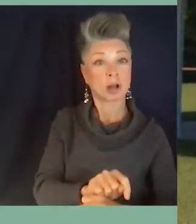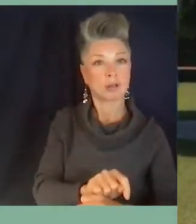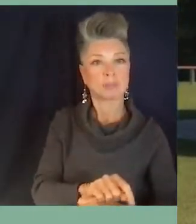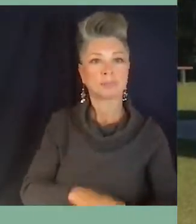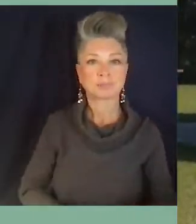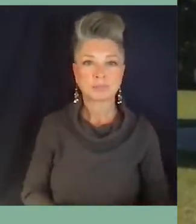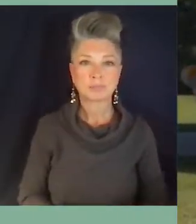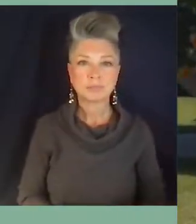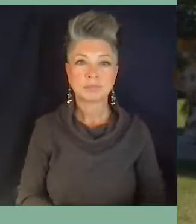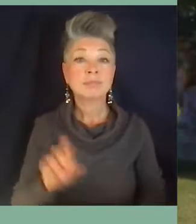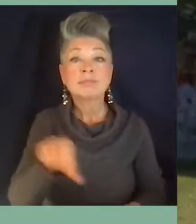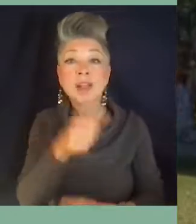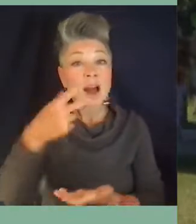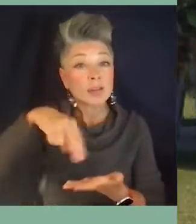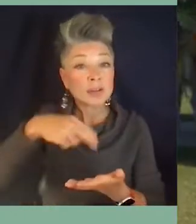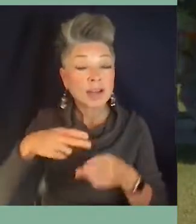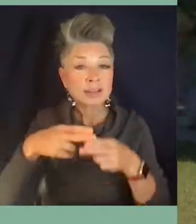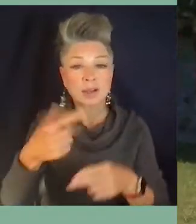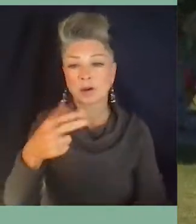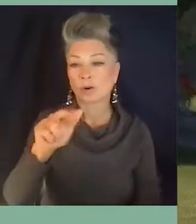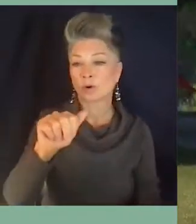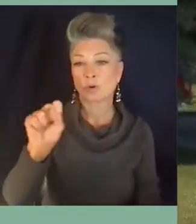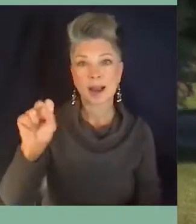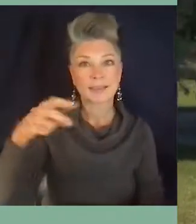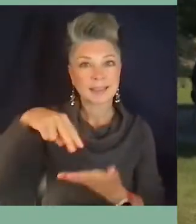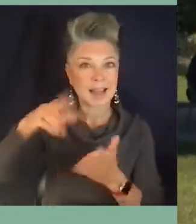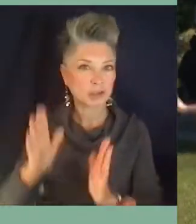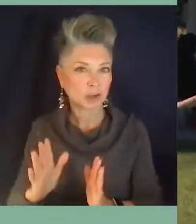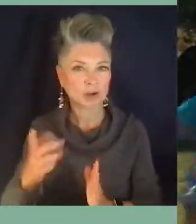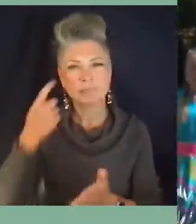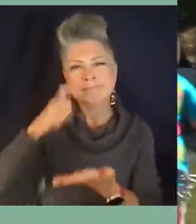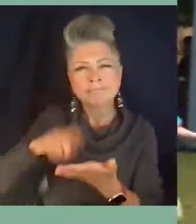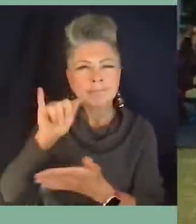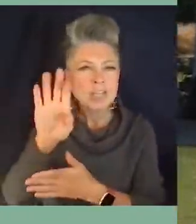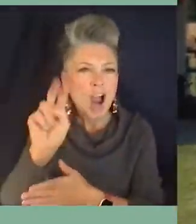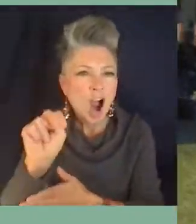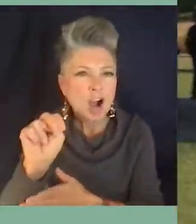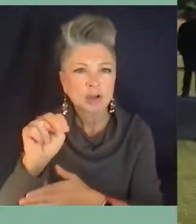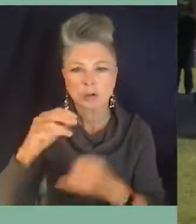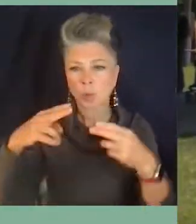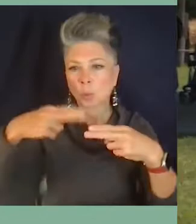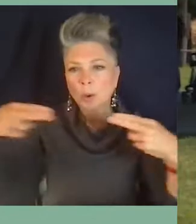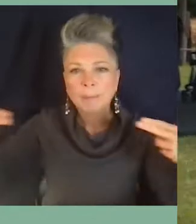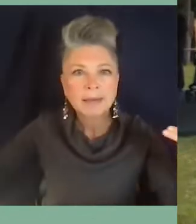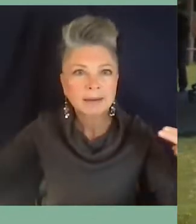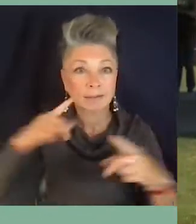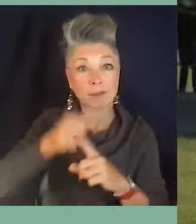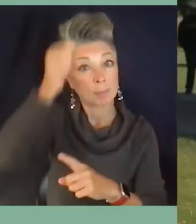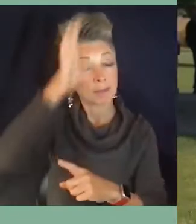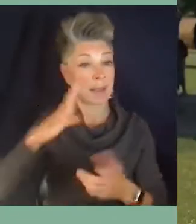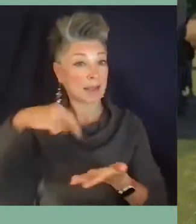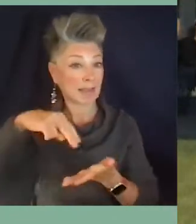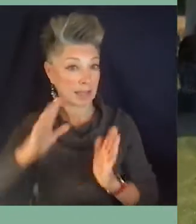The other kind are grass dancers. This is where you'll see yarn or strands of ribbon from the male dancers.